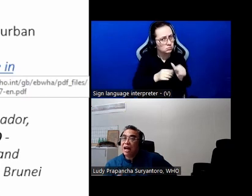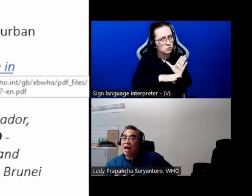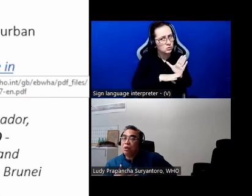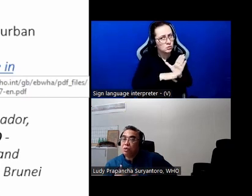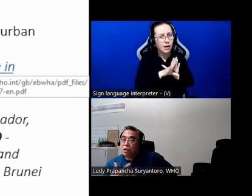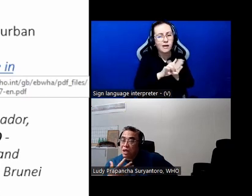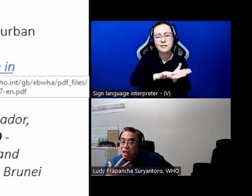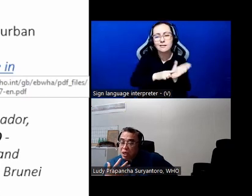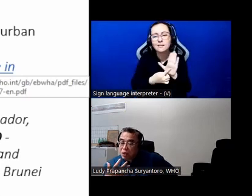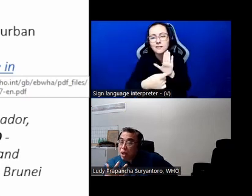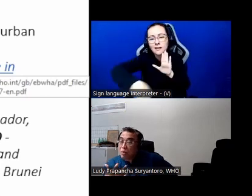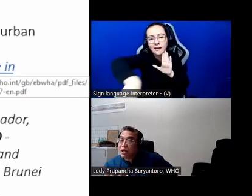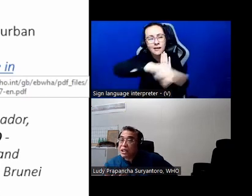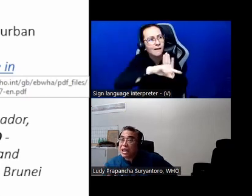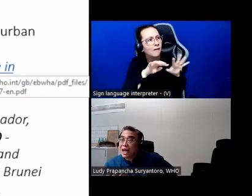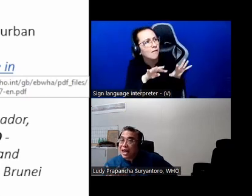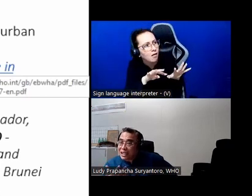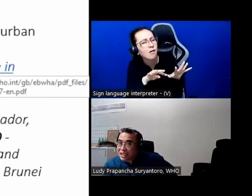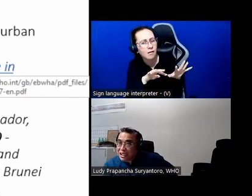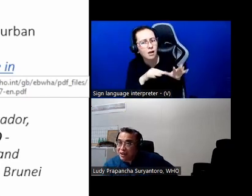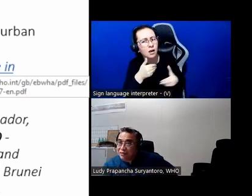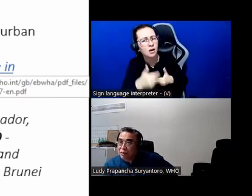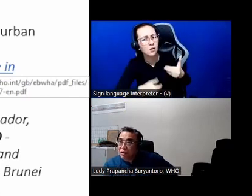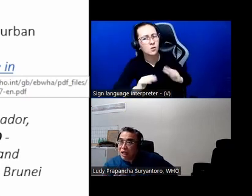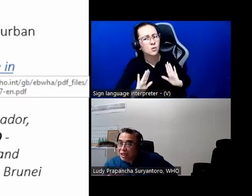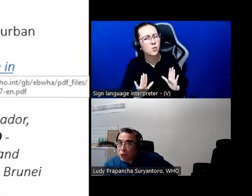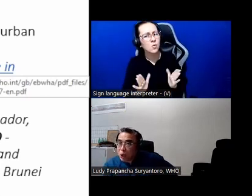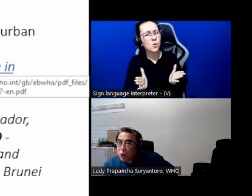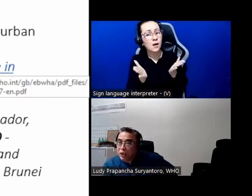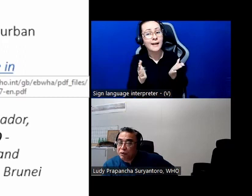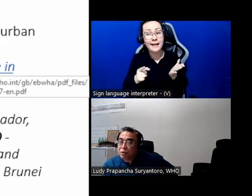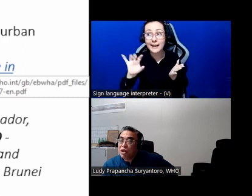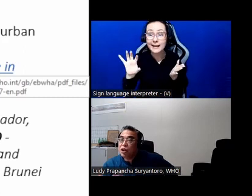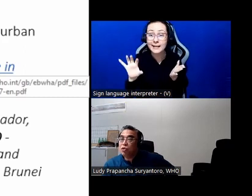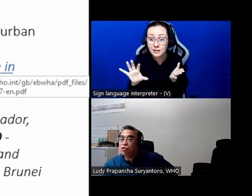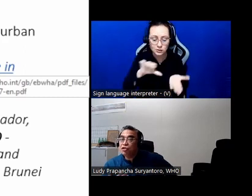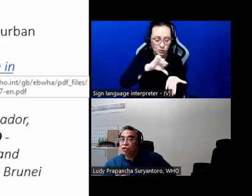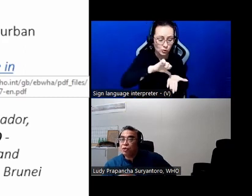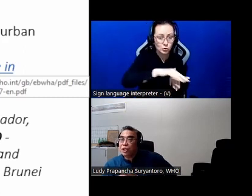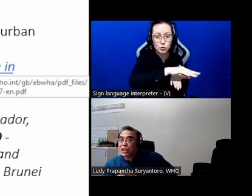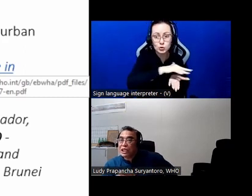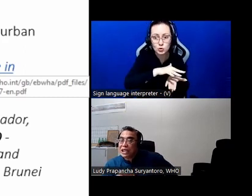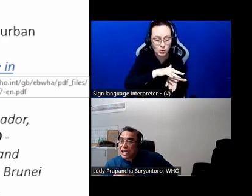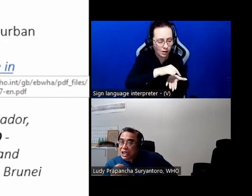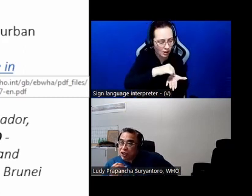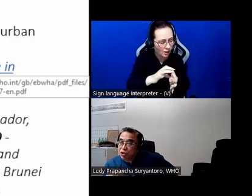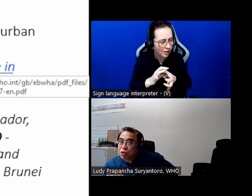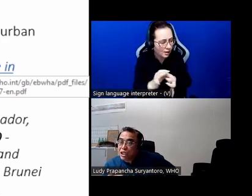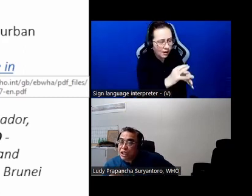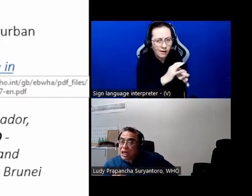enhance our collaboration at the city level, at the local level, closer to the community,